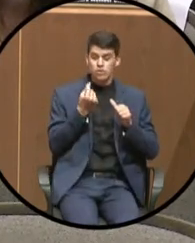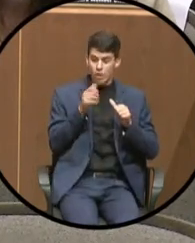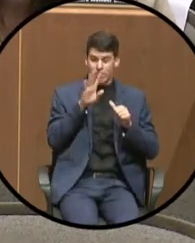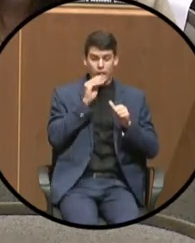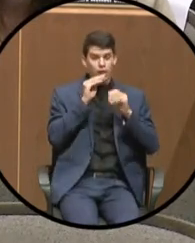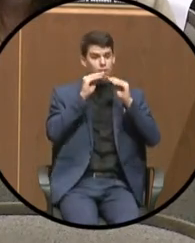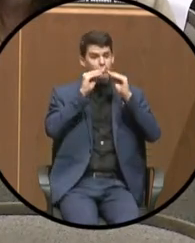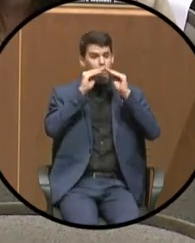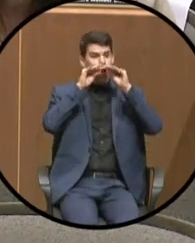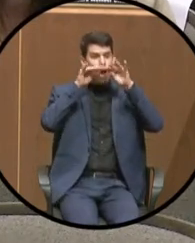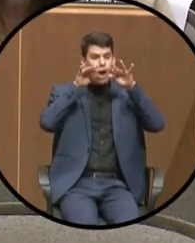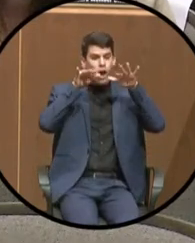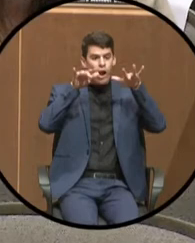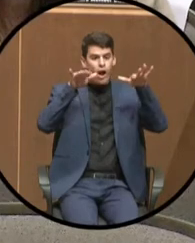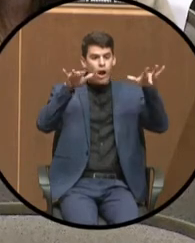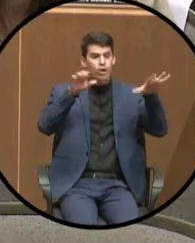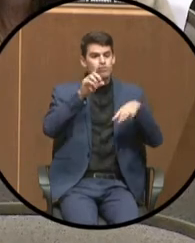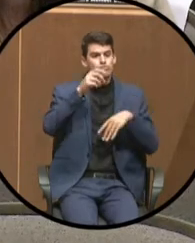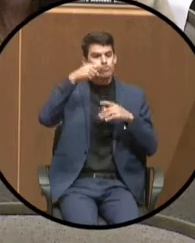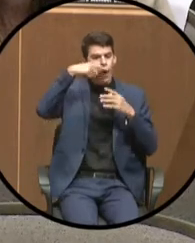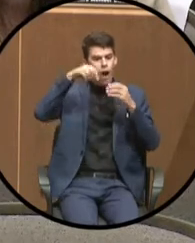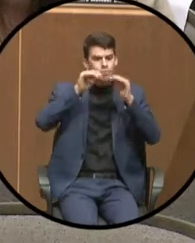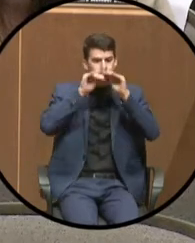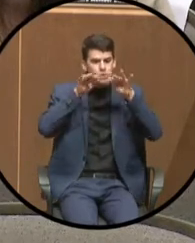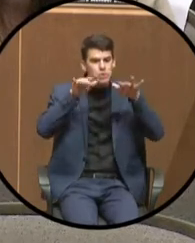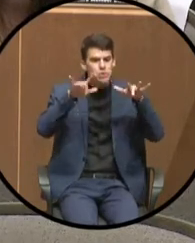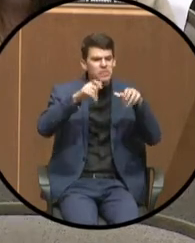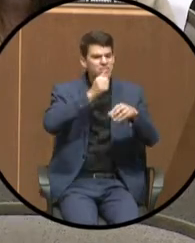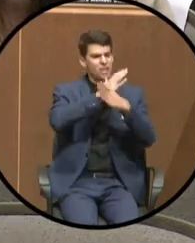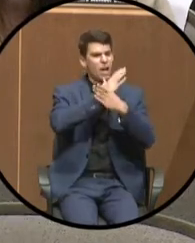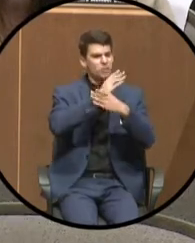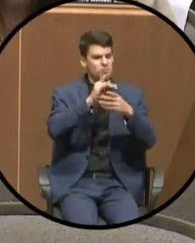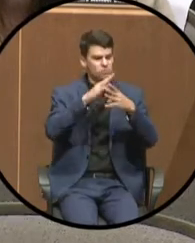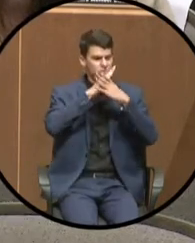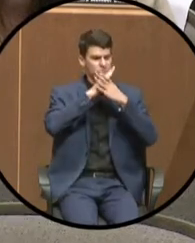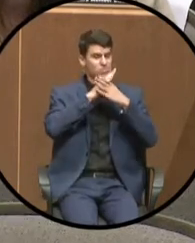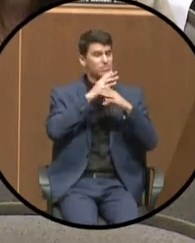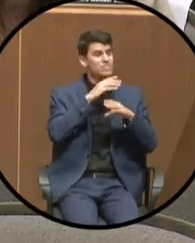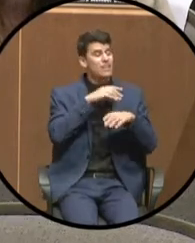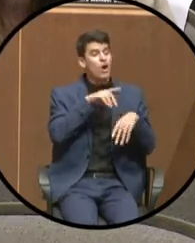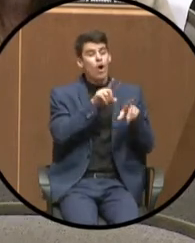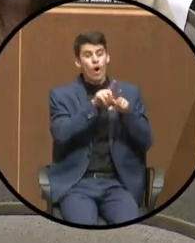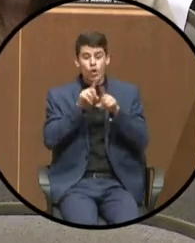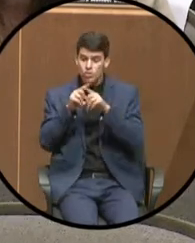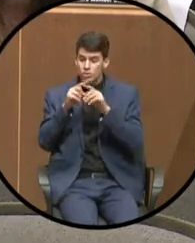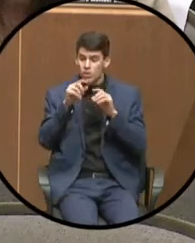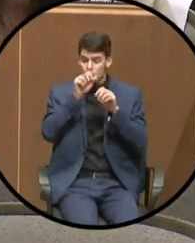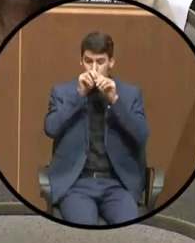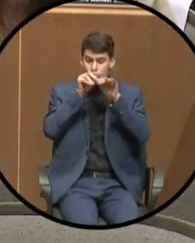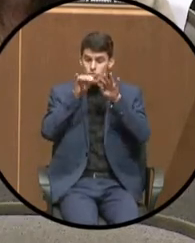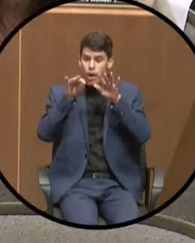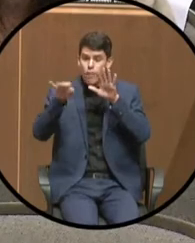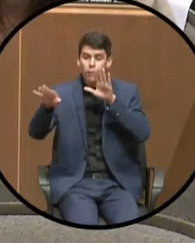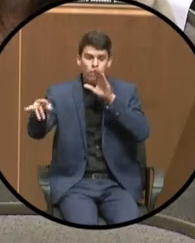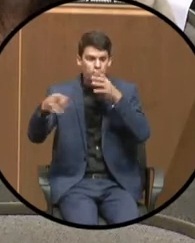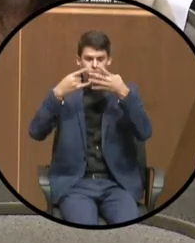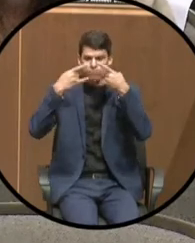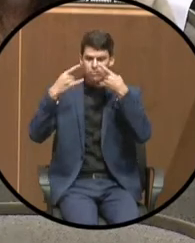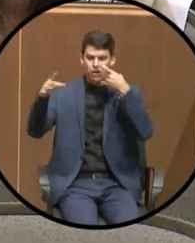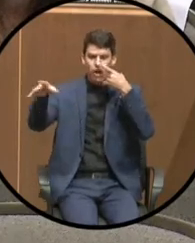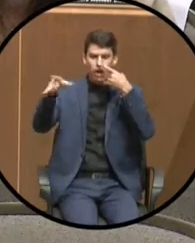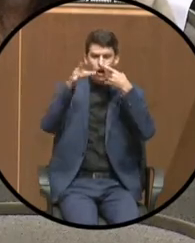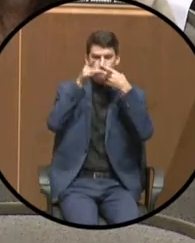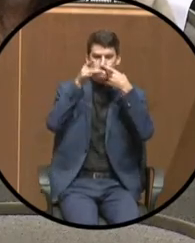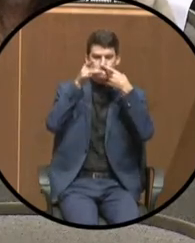aerosolized drops, which become smaller drops. It also slows down the contact from those drops coming into your own mouth.